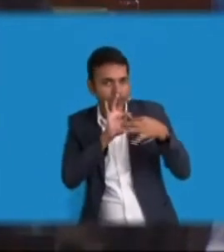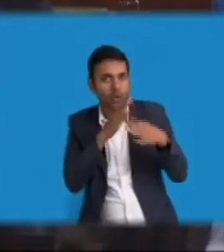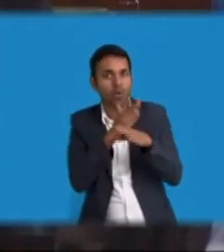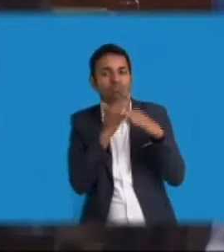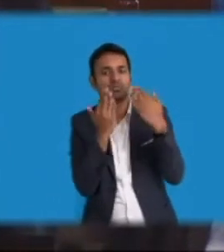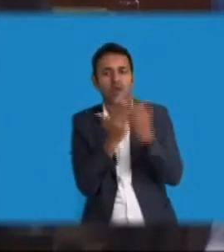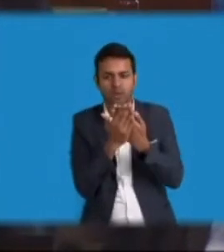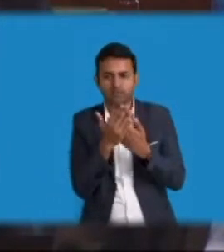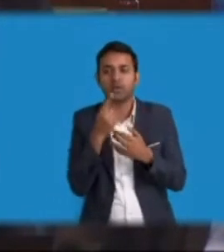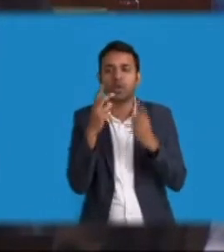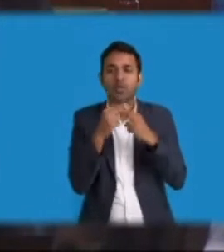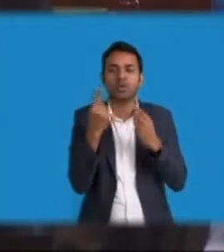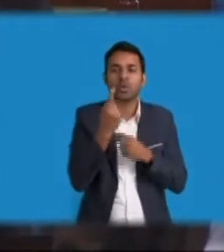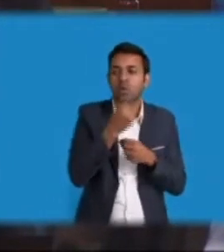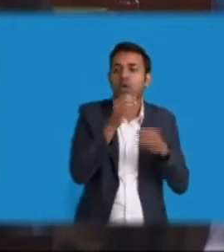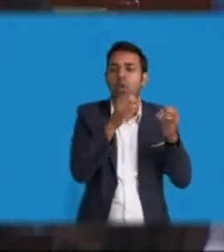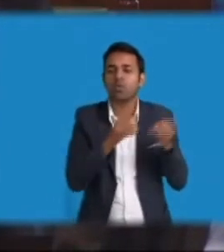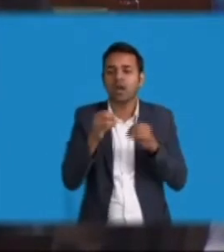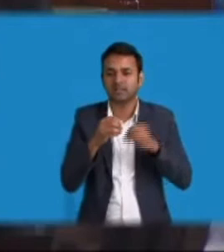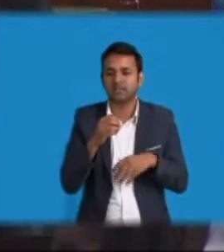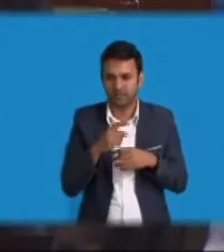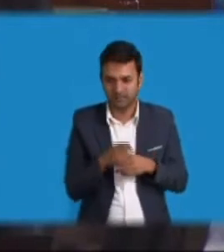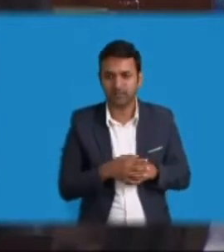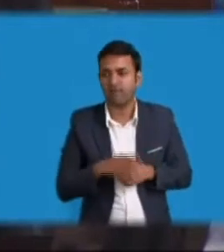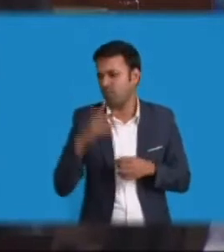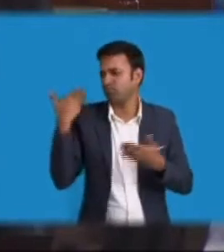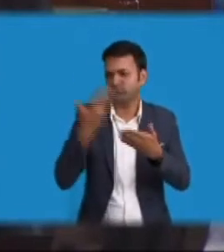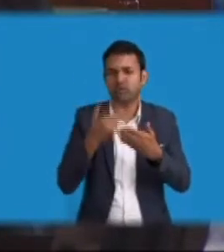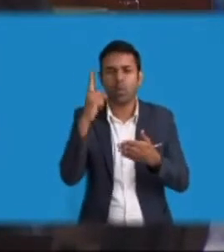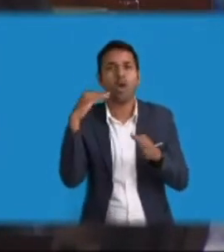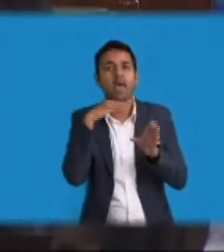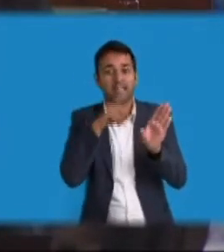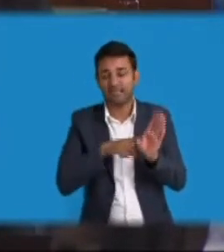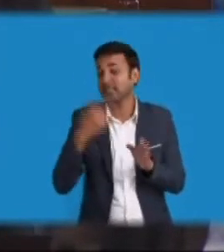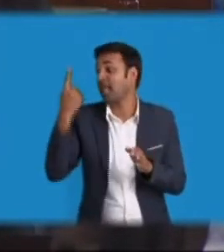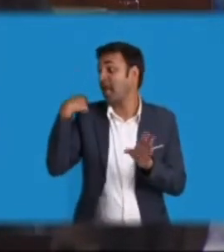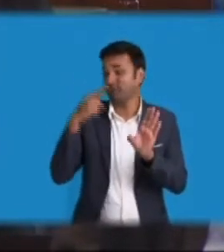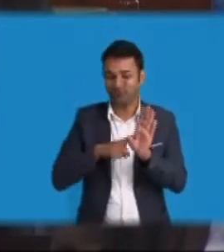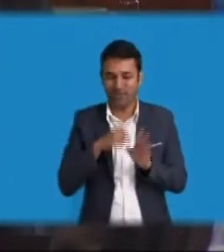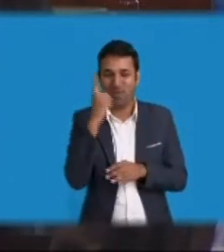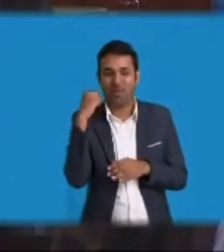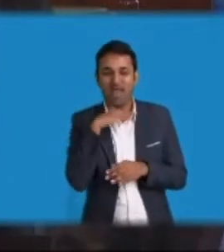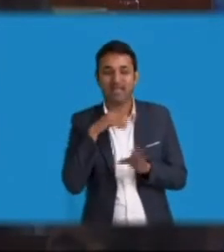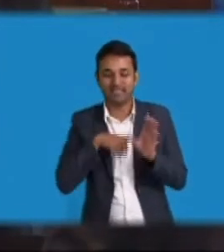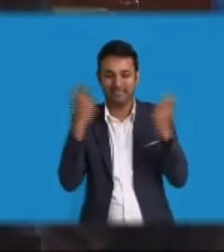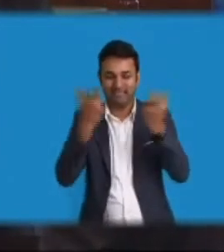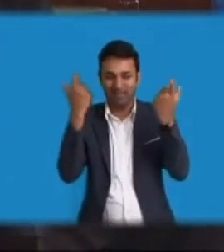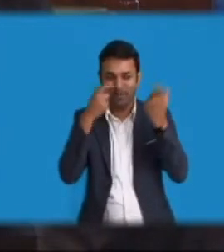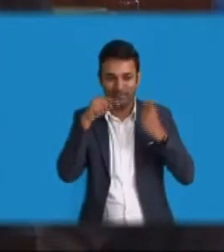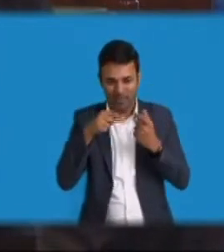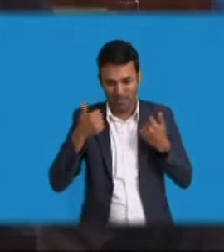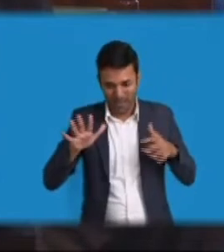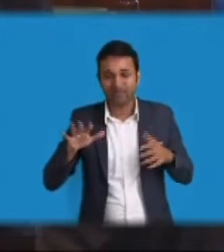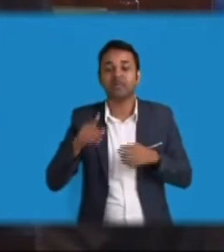Settlers 5 celebration in 14 town centers last year. This will provide a platform for the increased heritage and